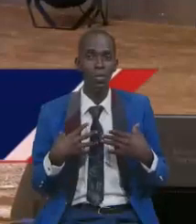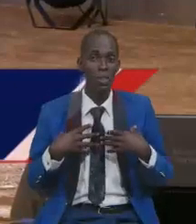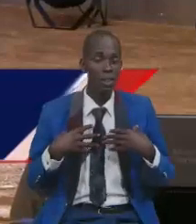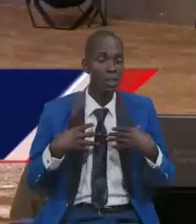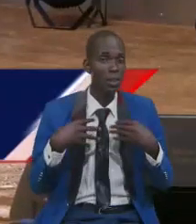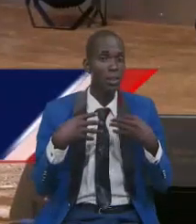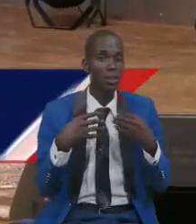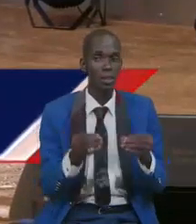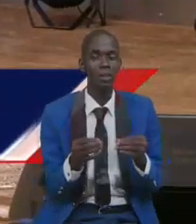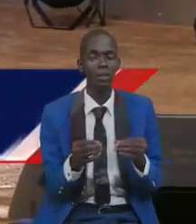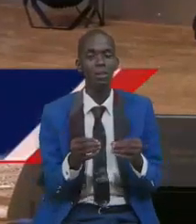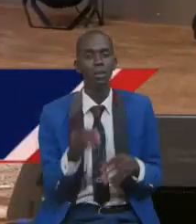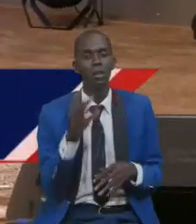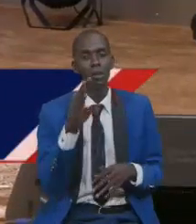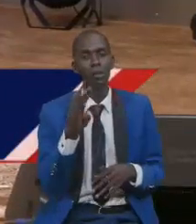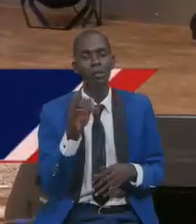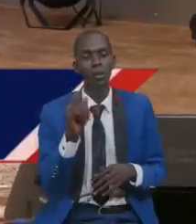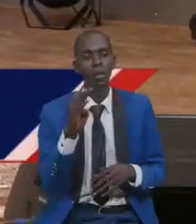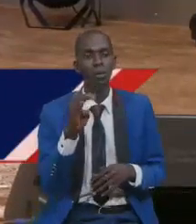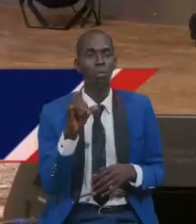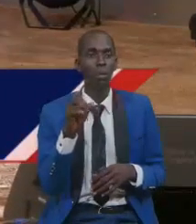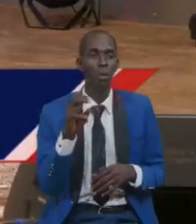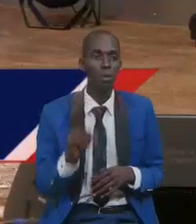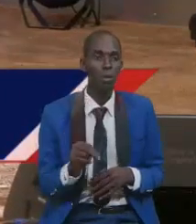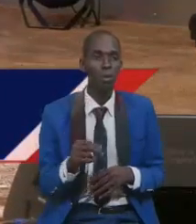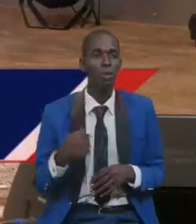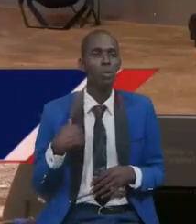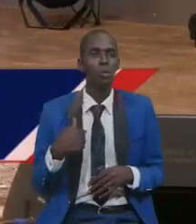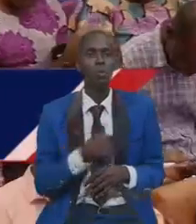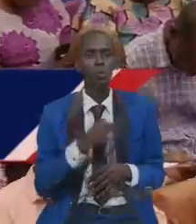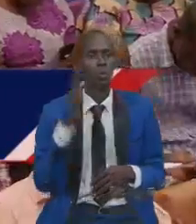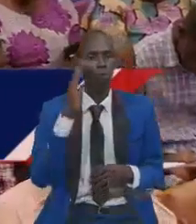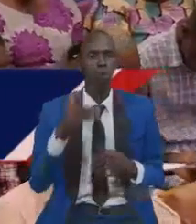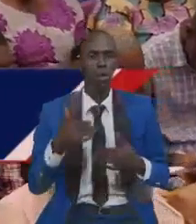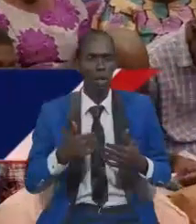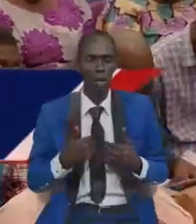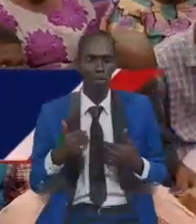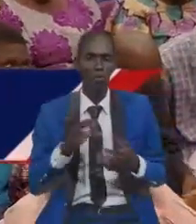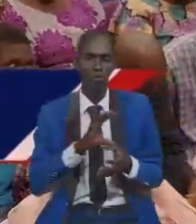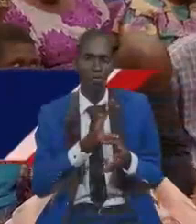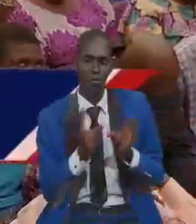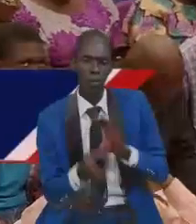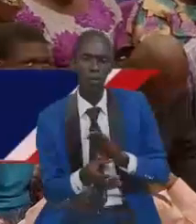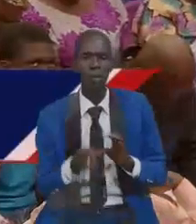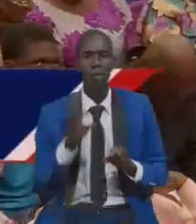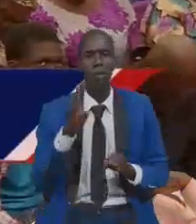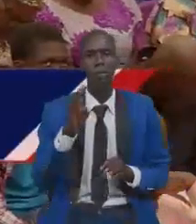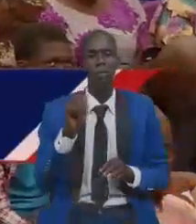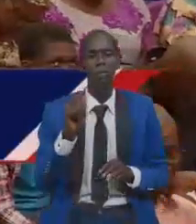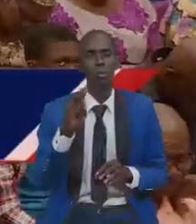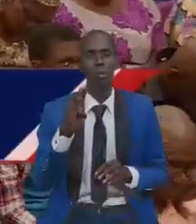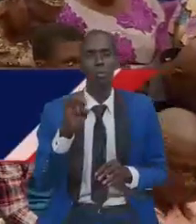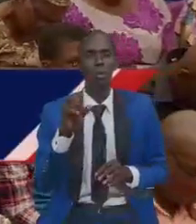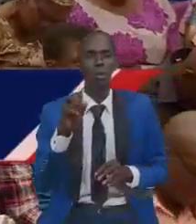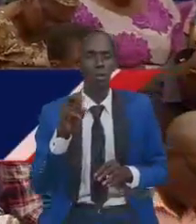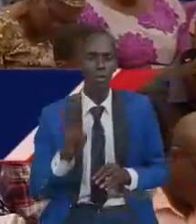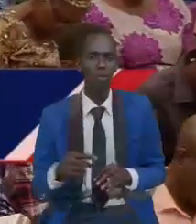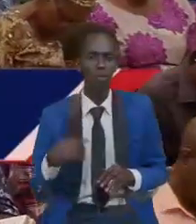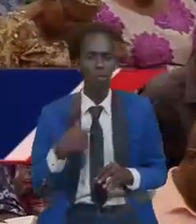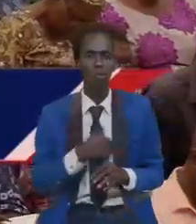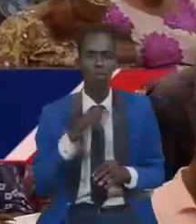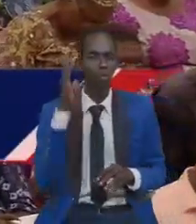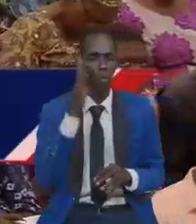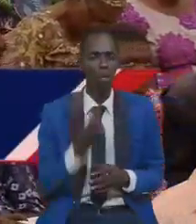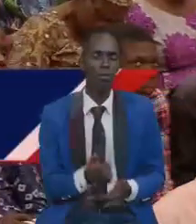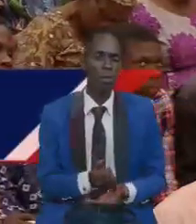have counseled Babylon, we would have converted Babylon, would have turned Babylon around. But